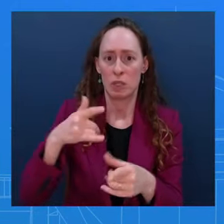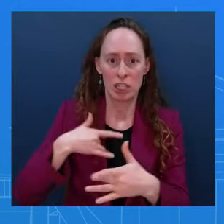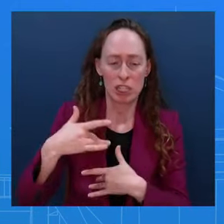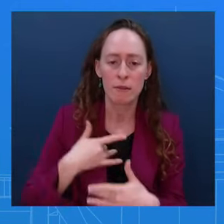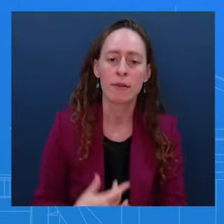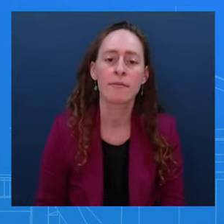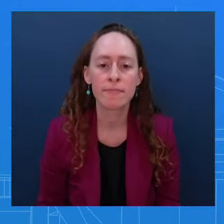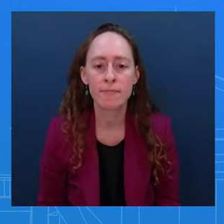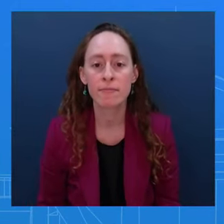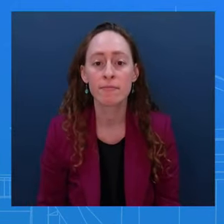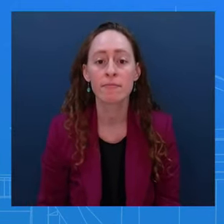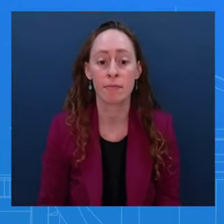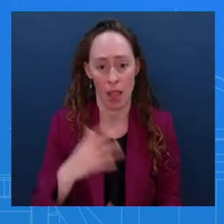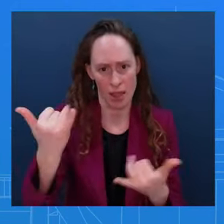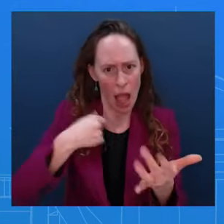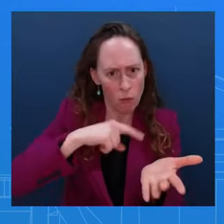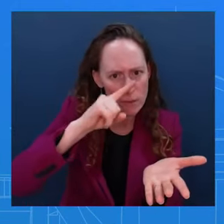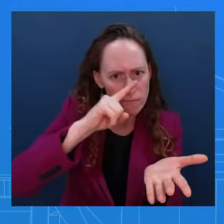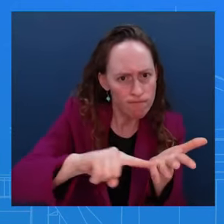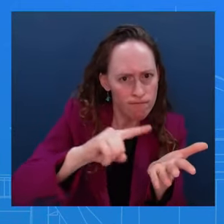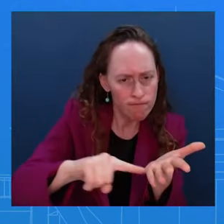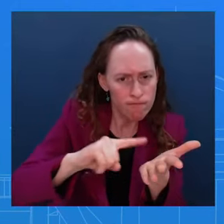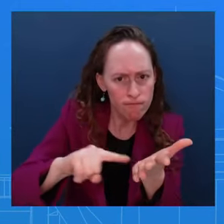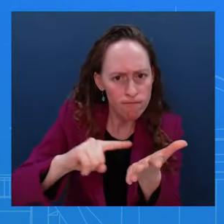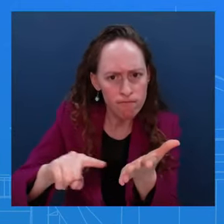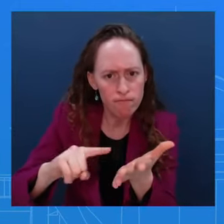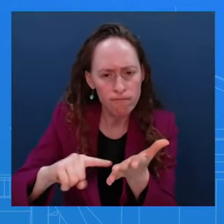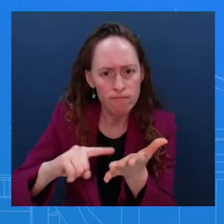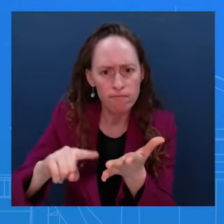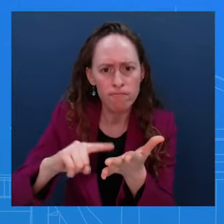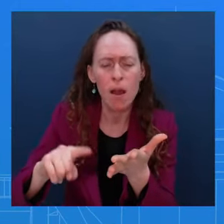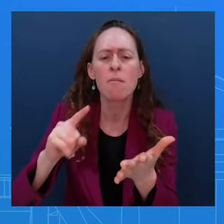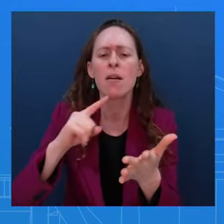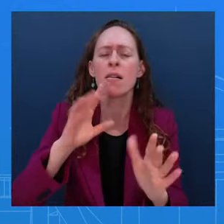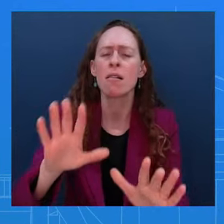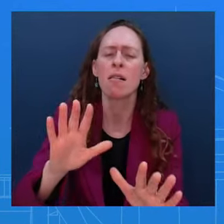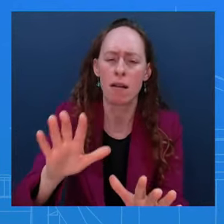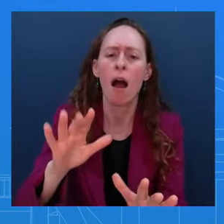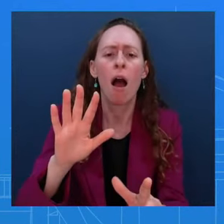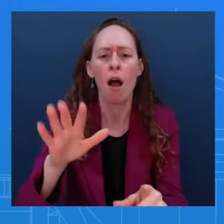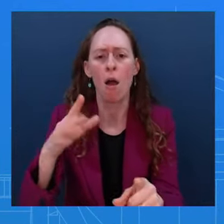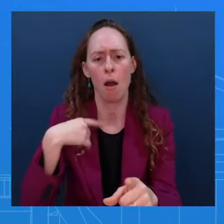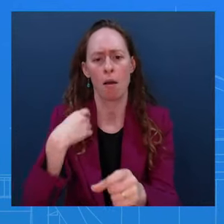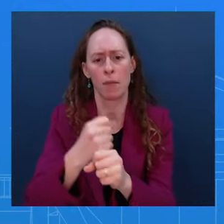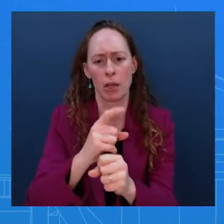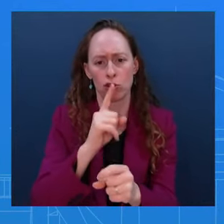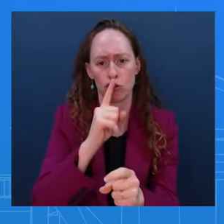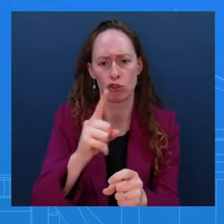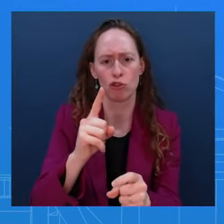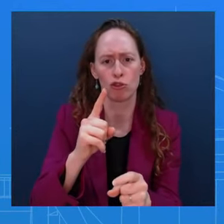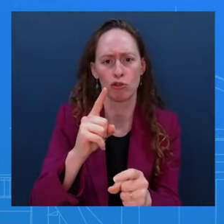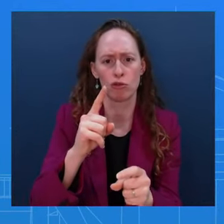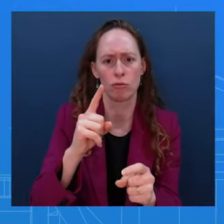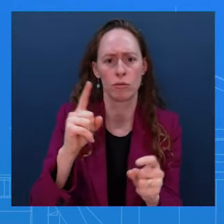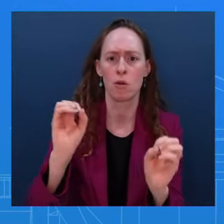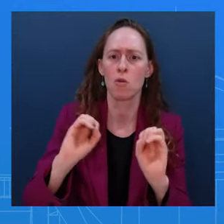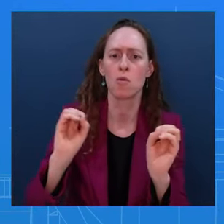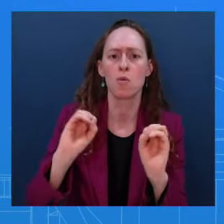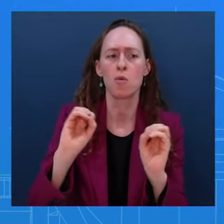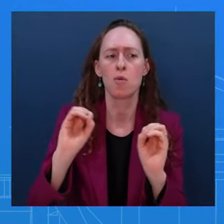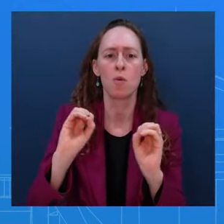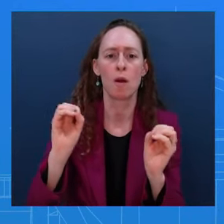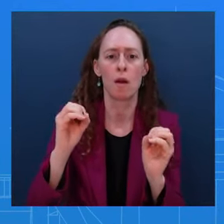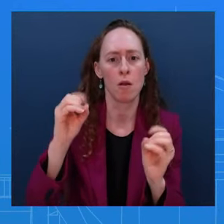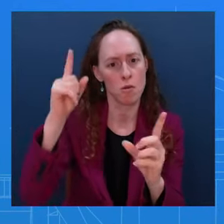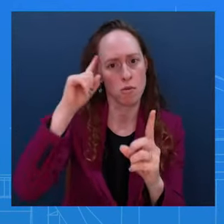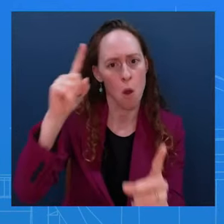we're not, or that in any way, shape, or form, anyone could potentially compromise sources and methods. So we're working